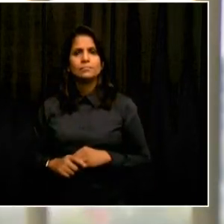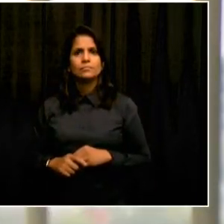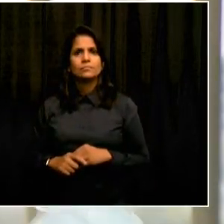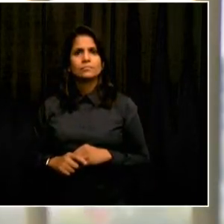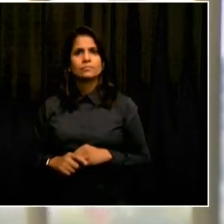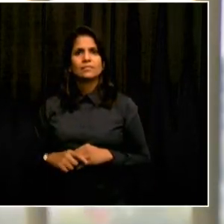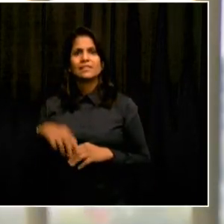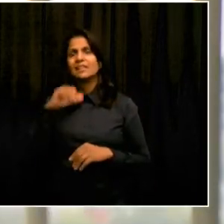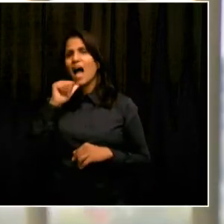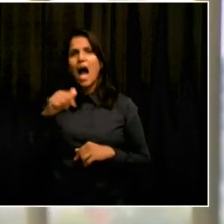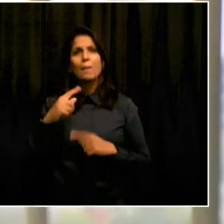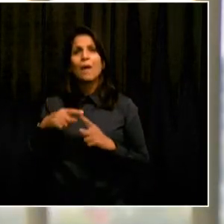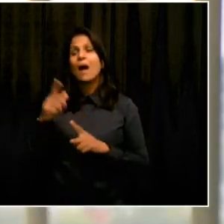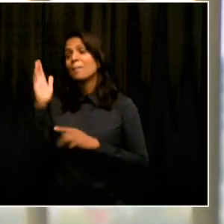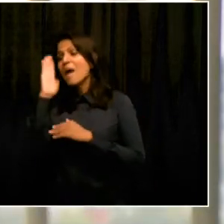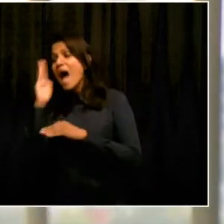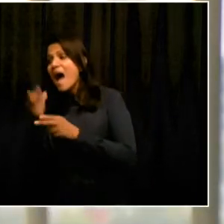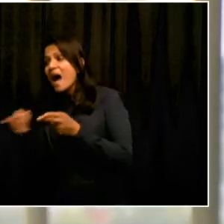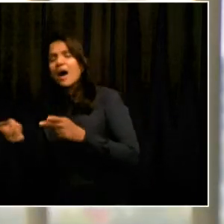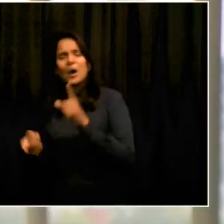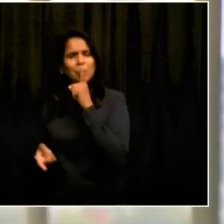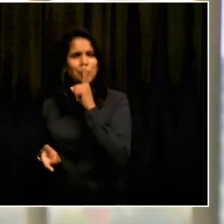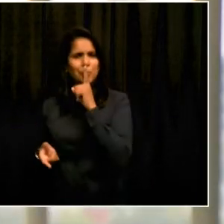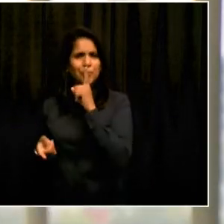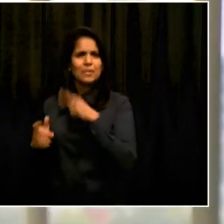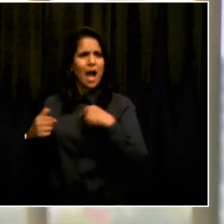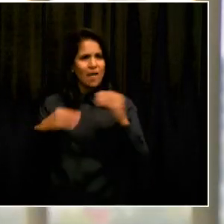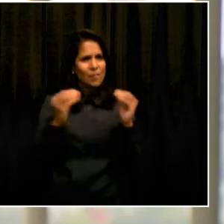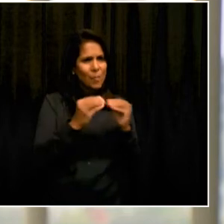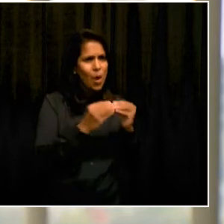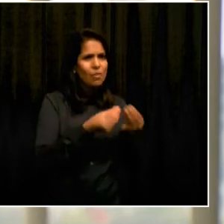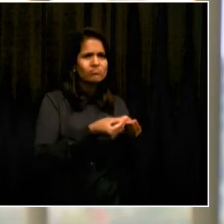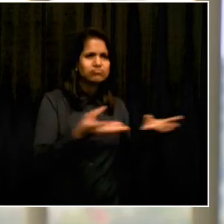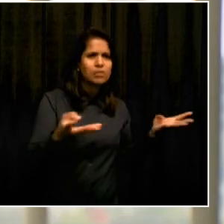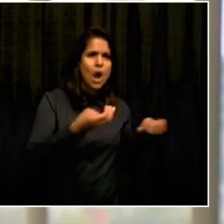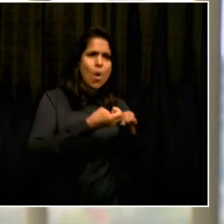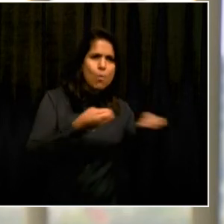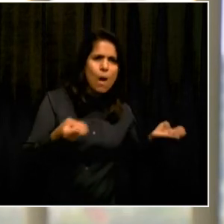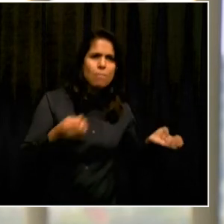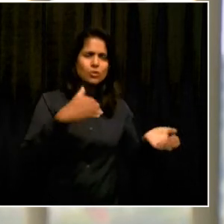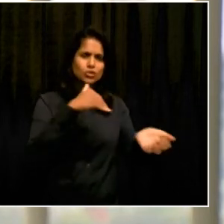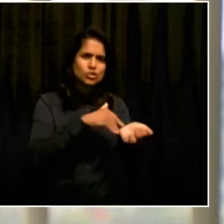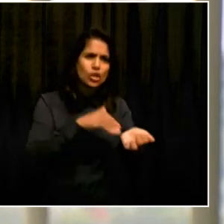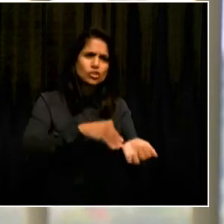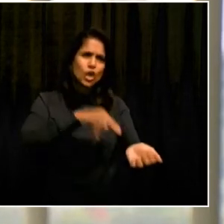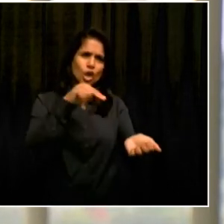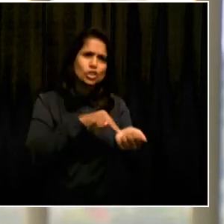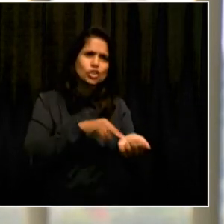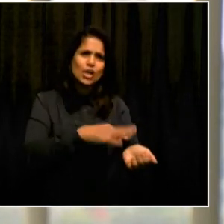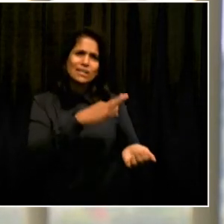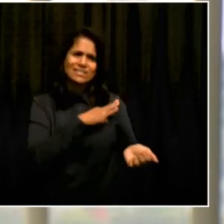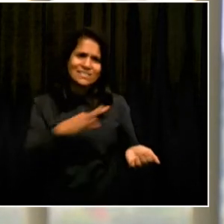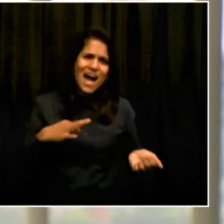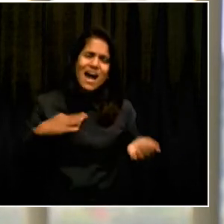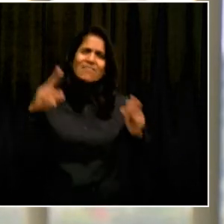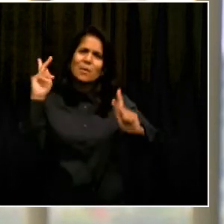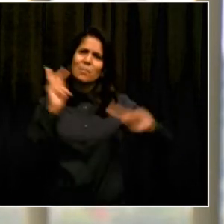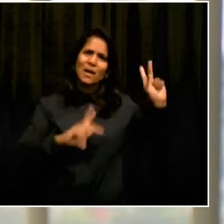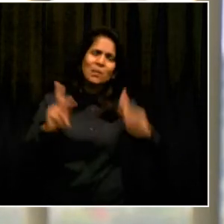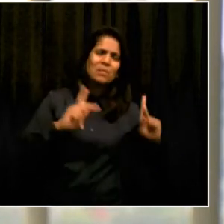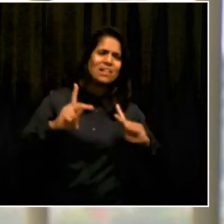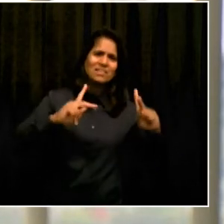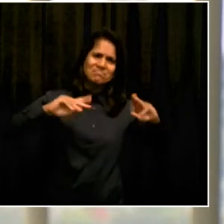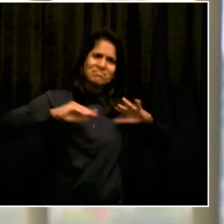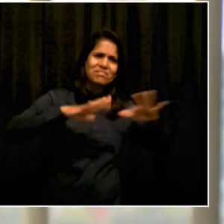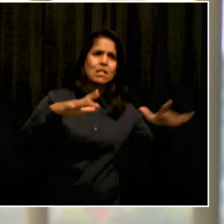Hi, Mayor. Yes, you definitely did say it was about people. People was the biggest part of the problem in April. Go ahead. So with the lack